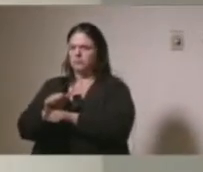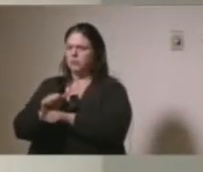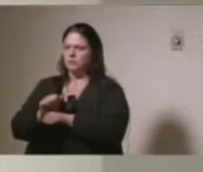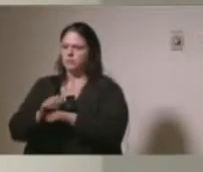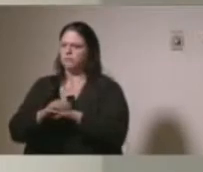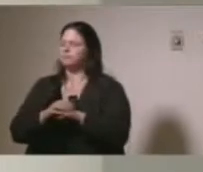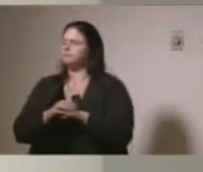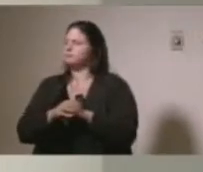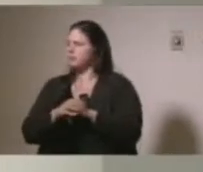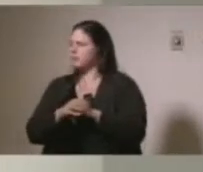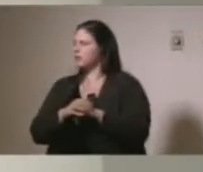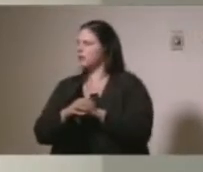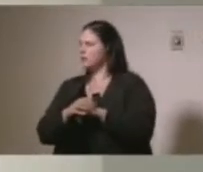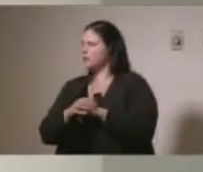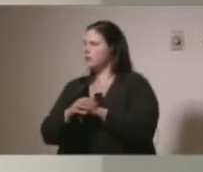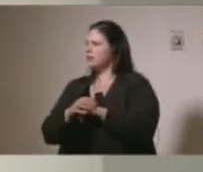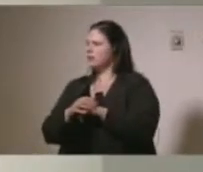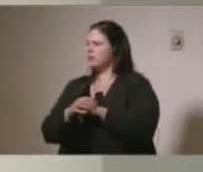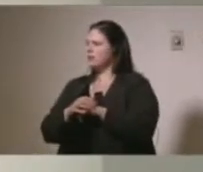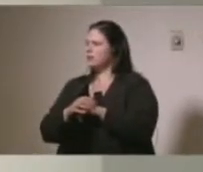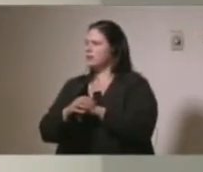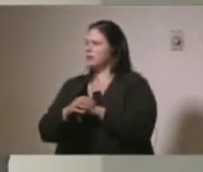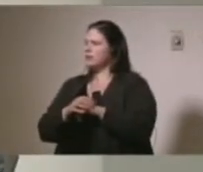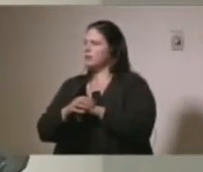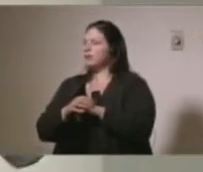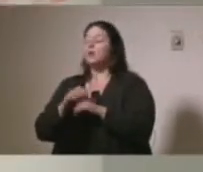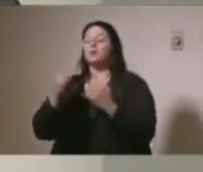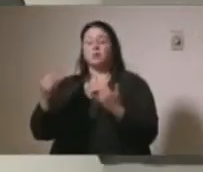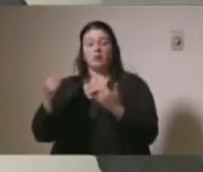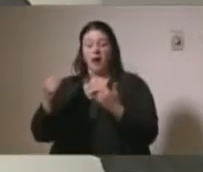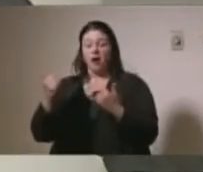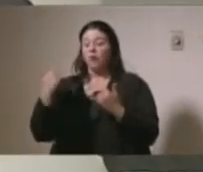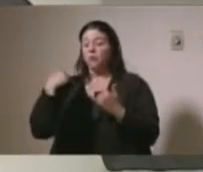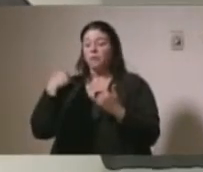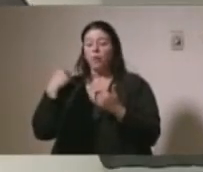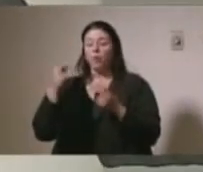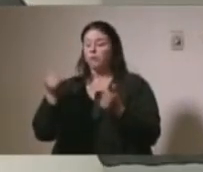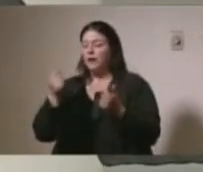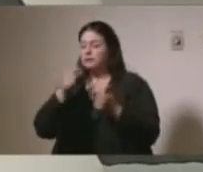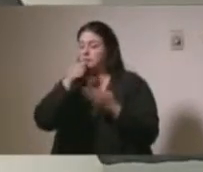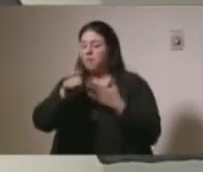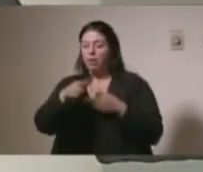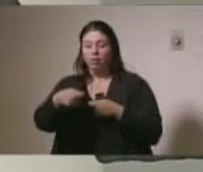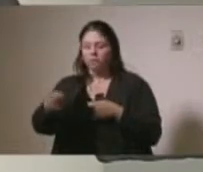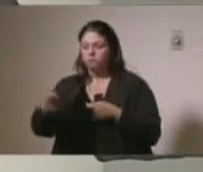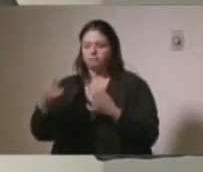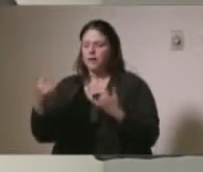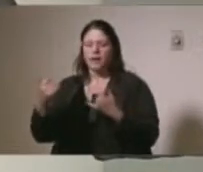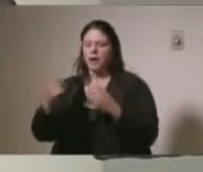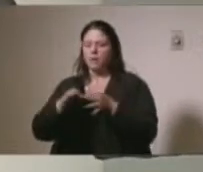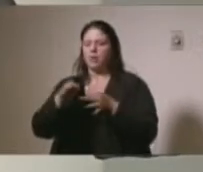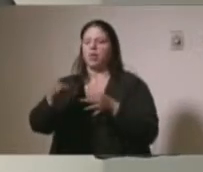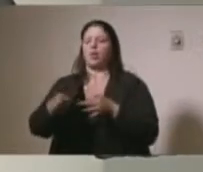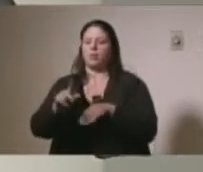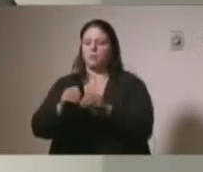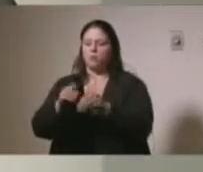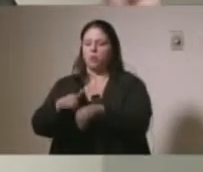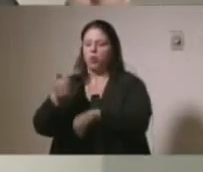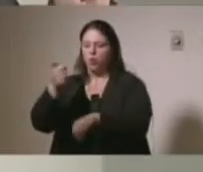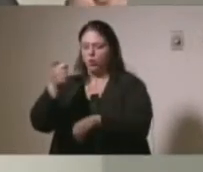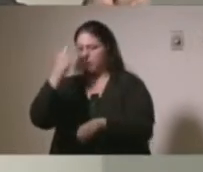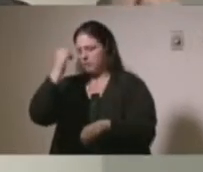changing the 1 day across town standard to 3 days, and that's because of the reduction in the mail processing